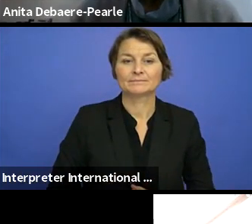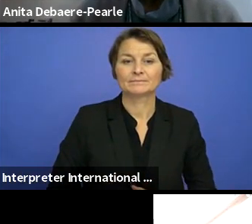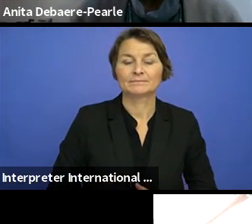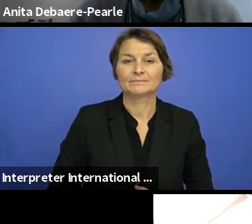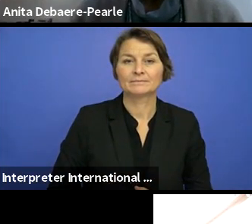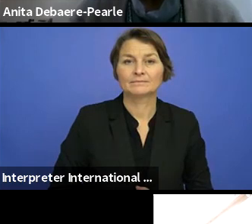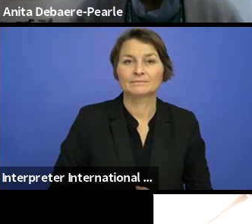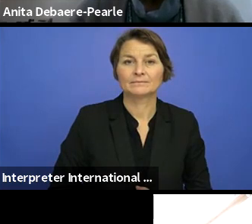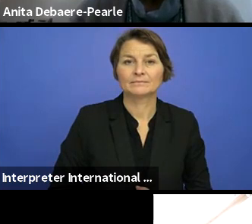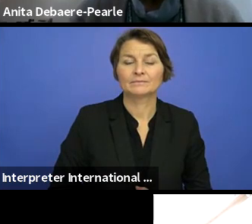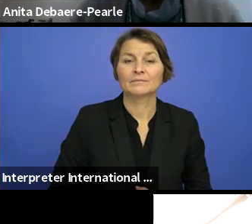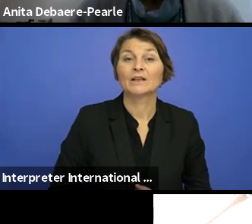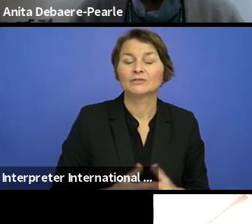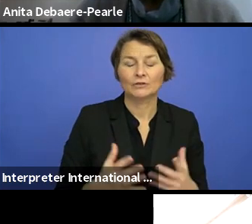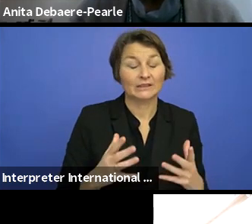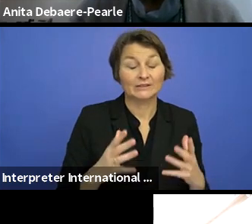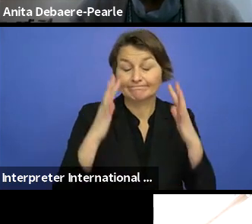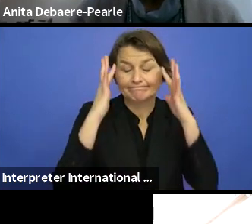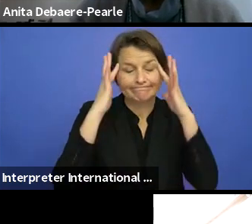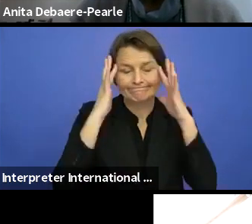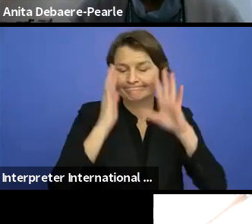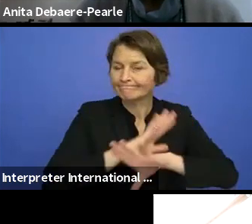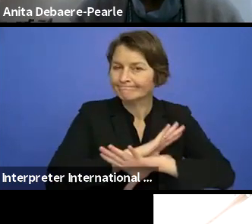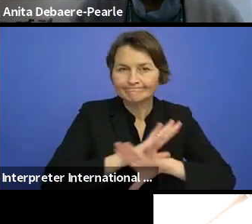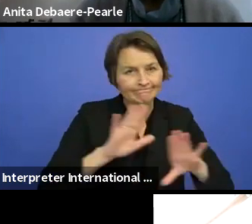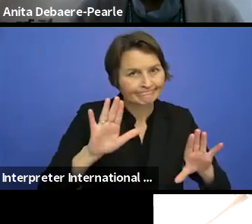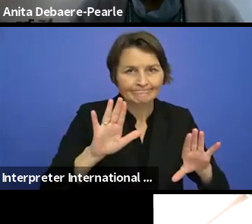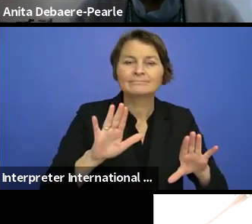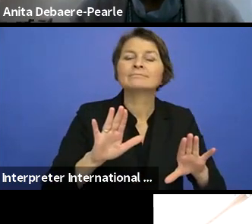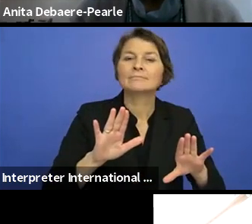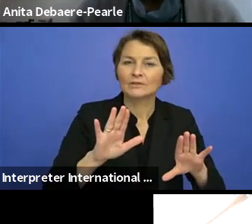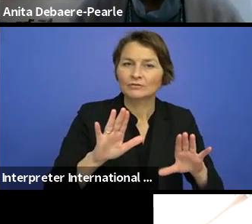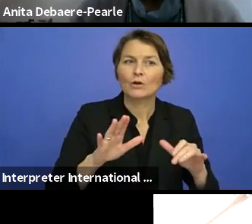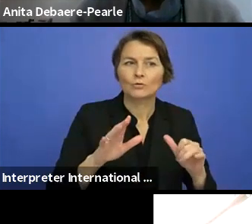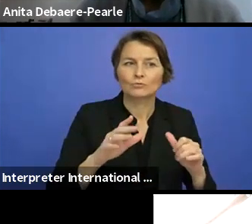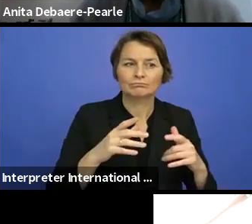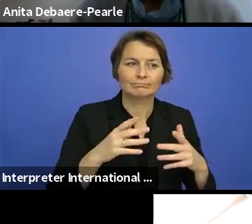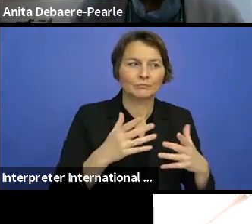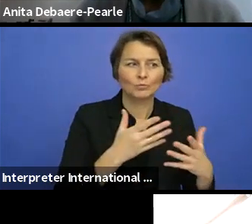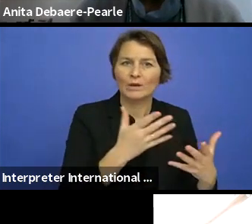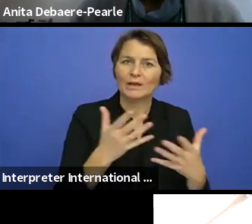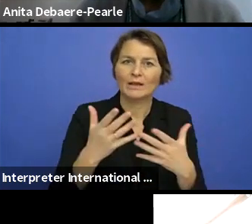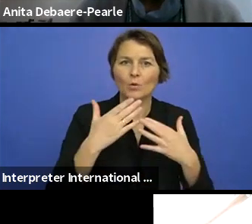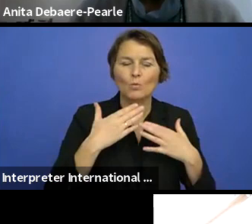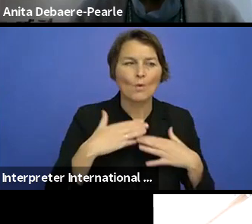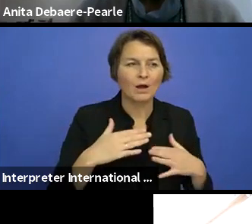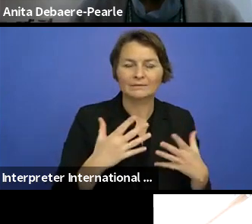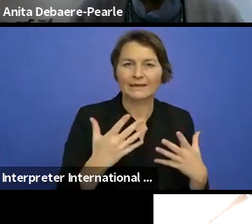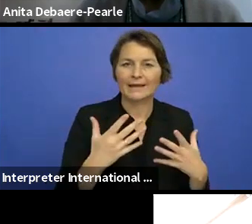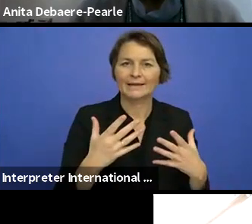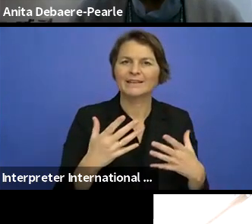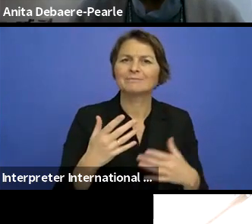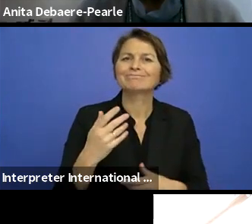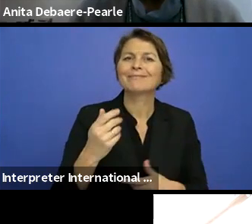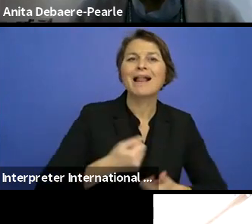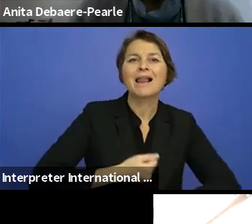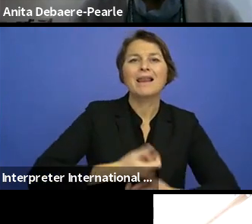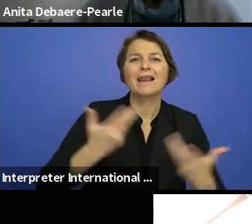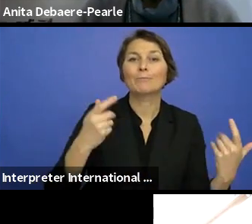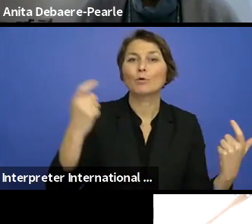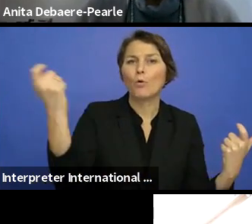tremendous horrible, because I think that there's really the try to undermine liberal arts again and again